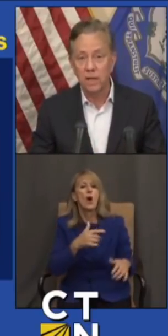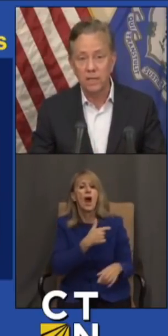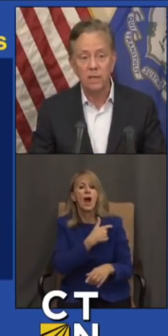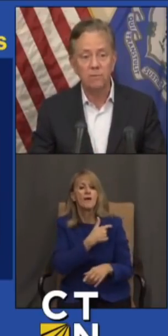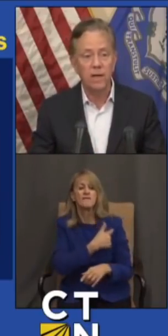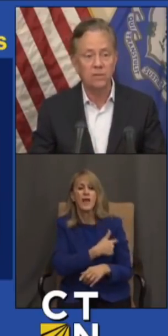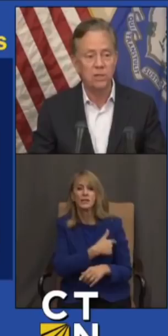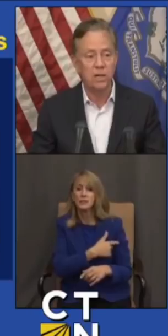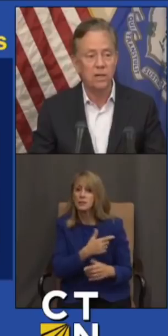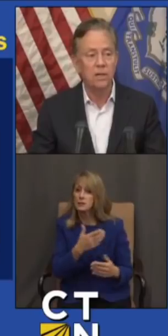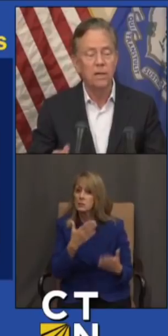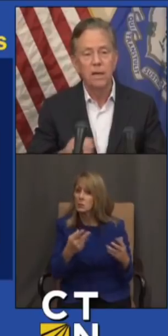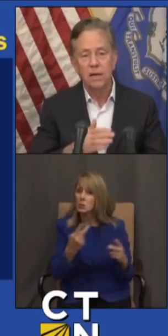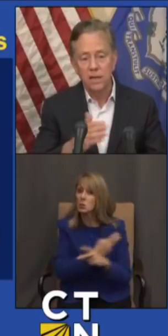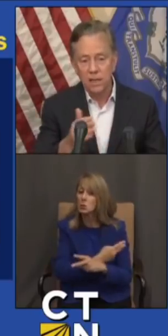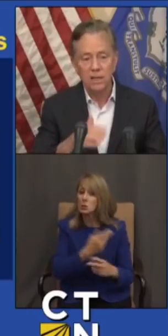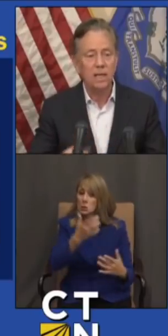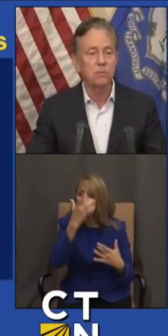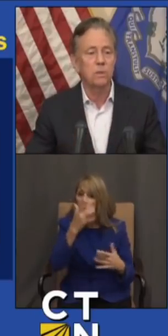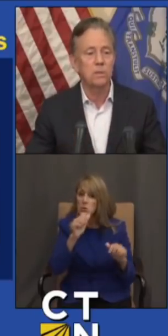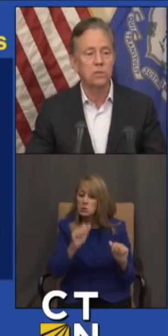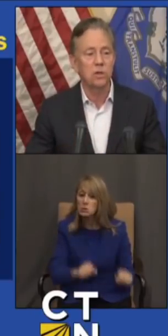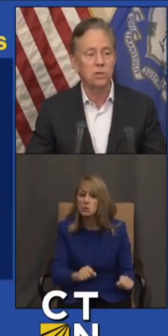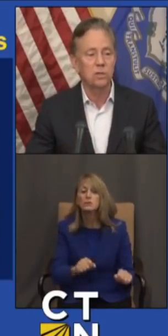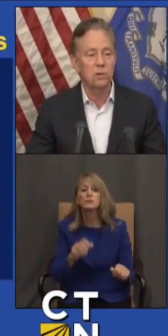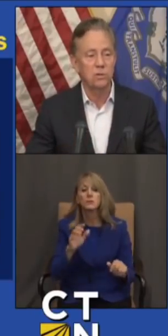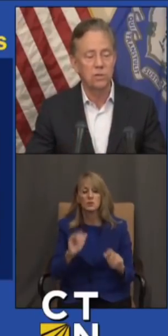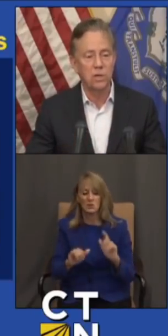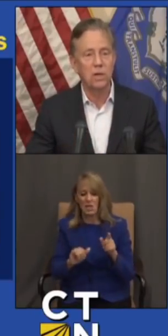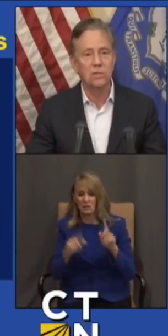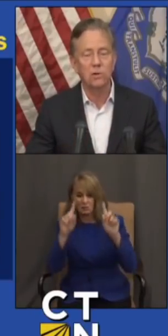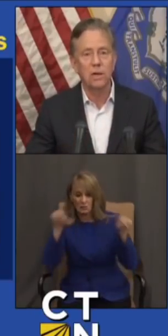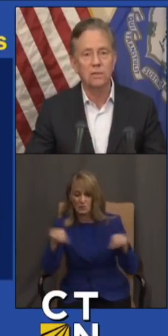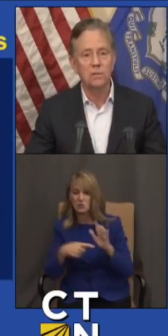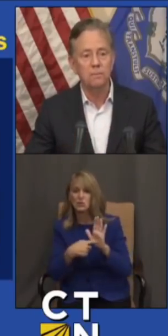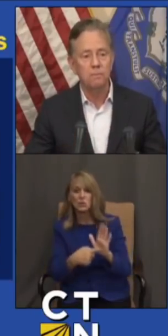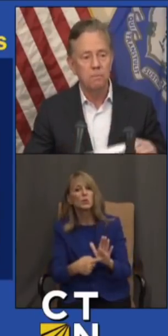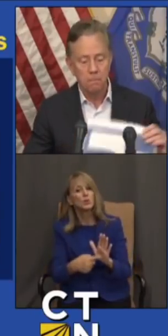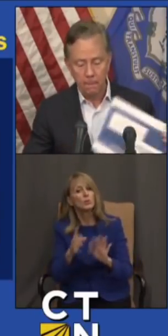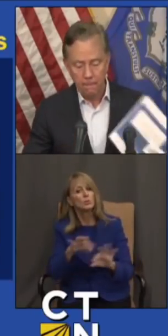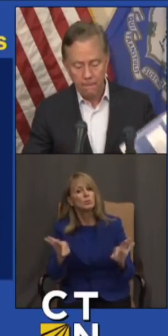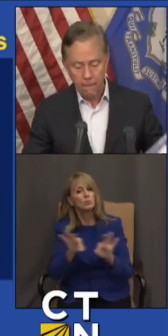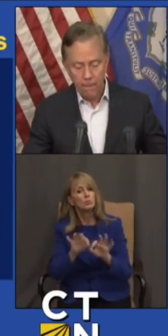of not getting vaccinated. And I think that's what this chart shows as a contrast.